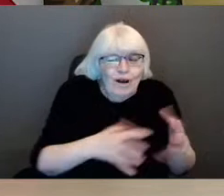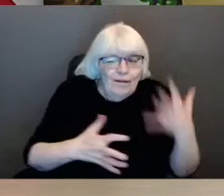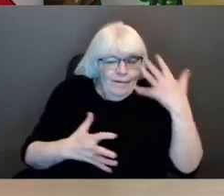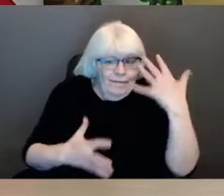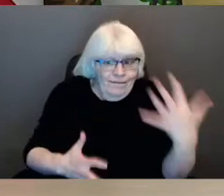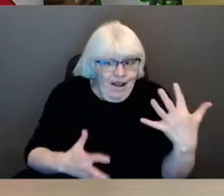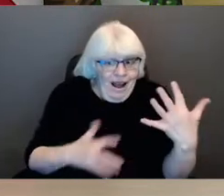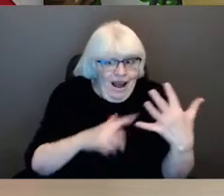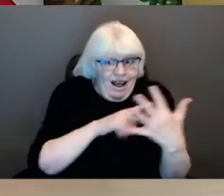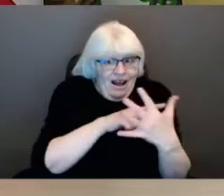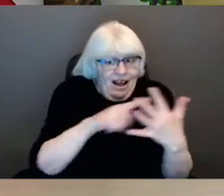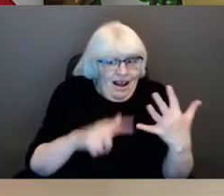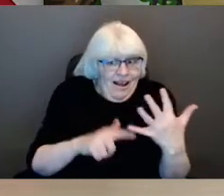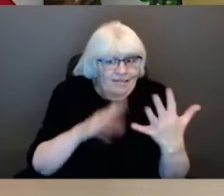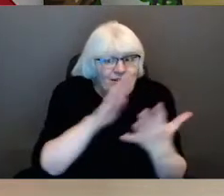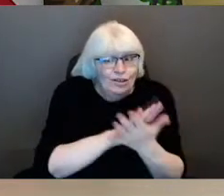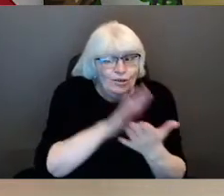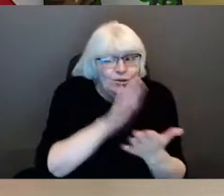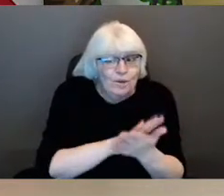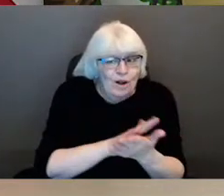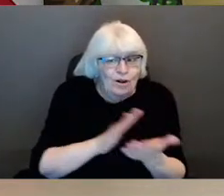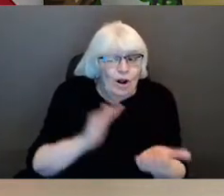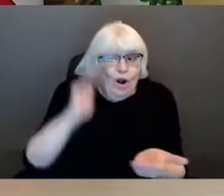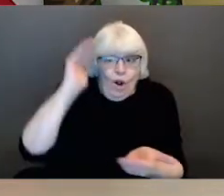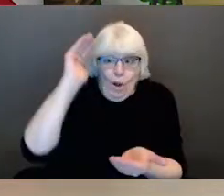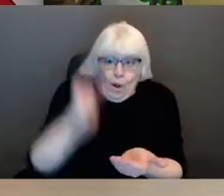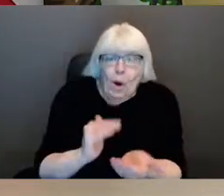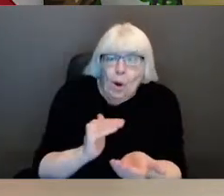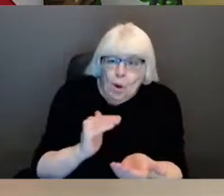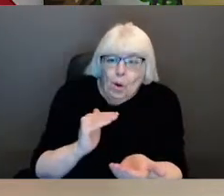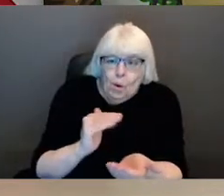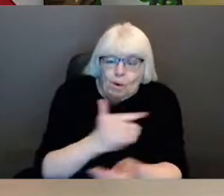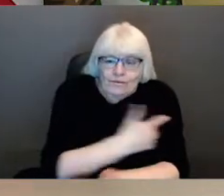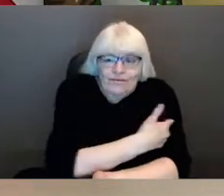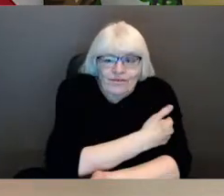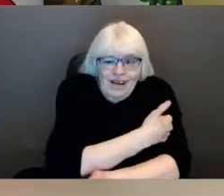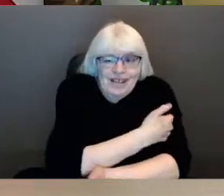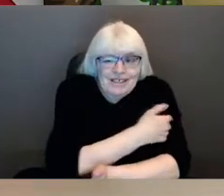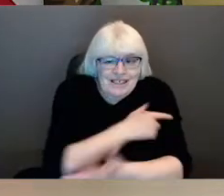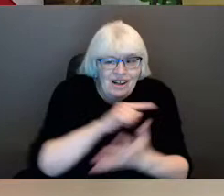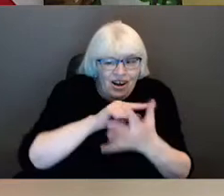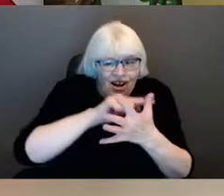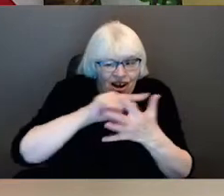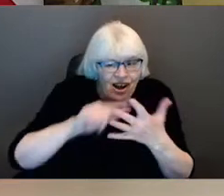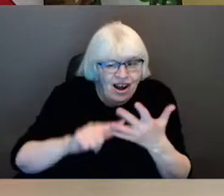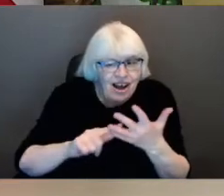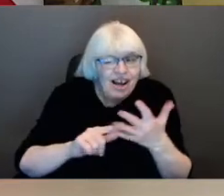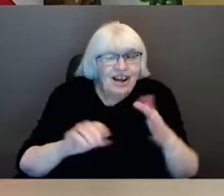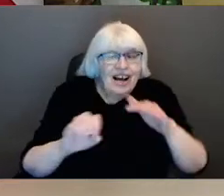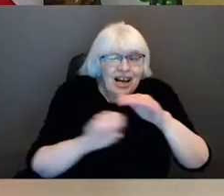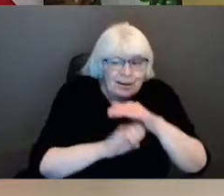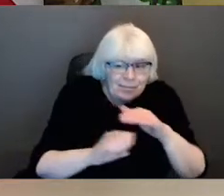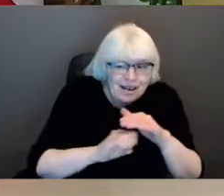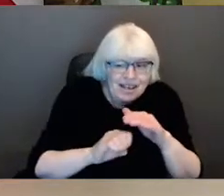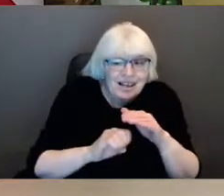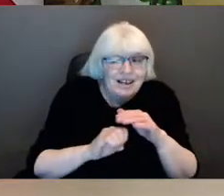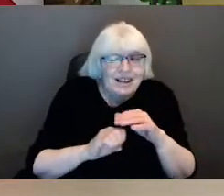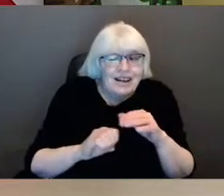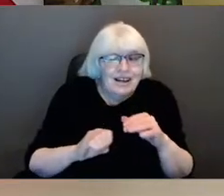lowest levels of vaccine, they're either all elementary or consolidated schools. So it sort of speaks to